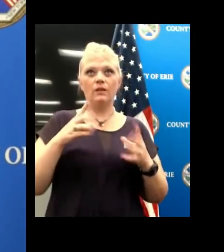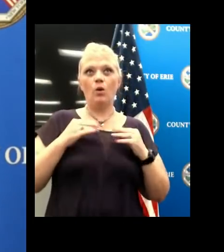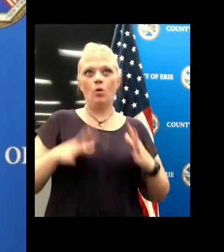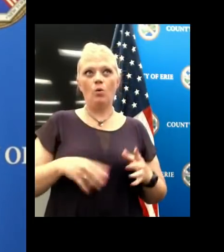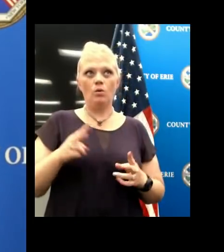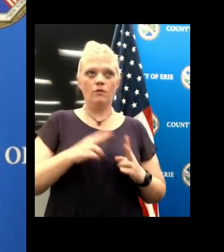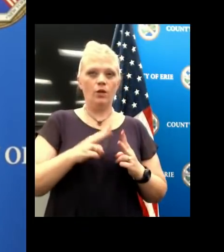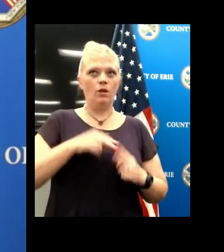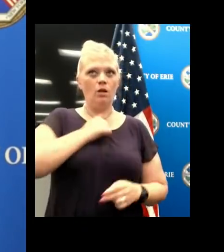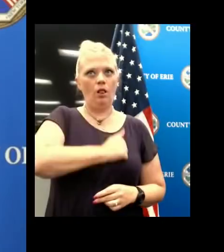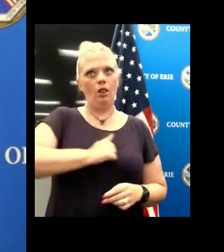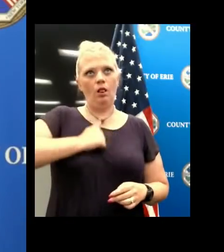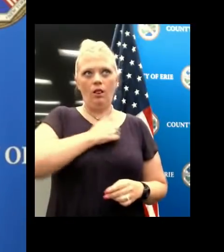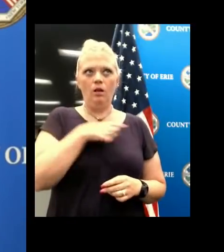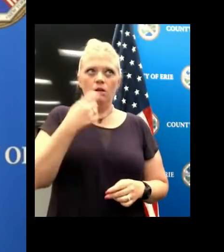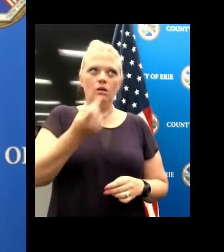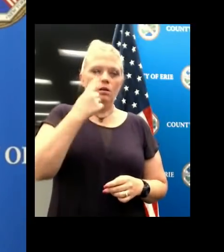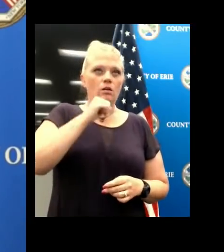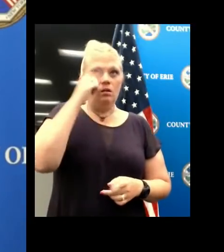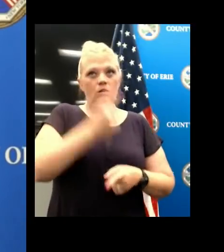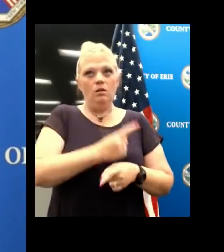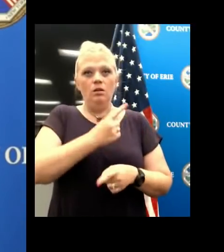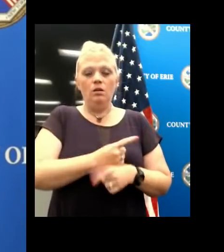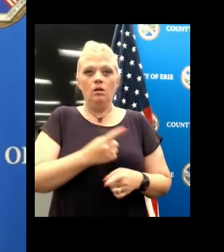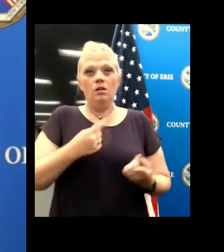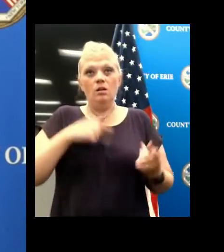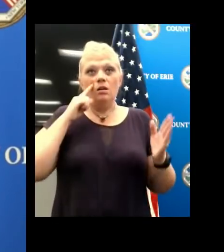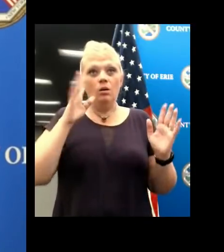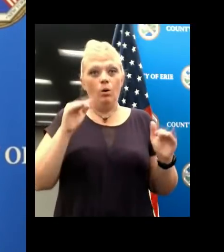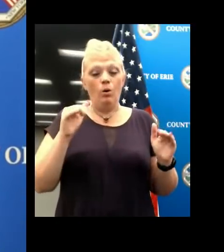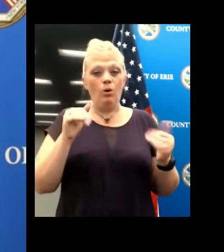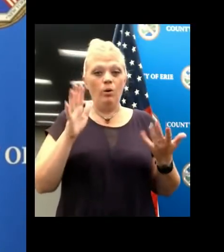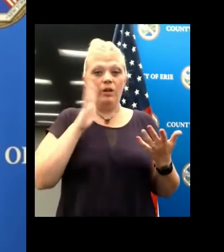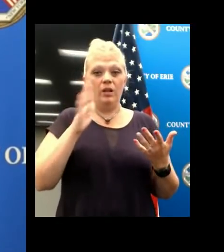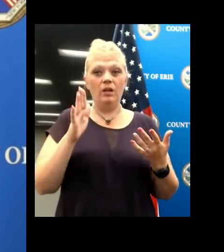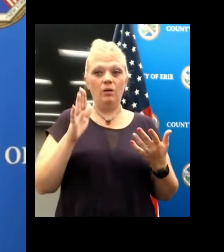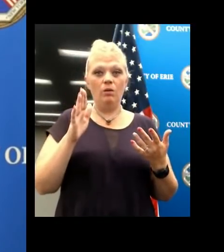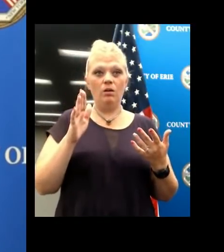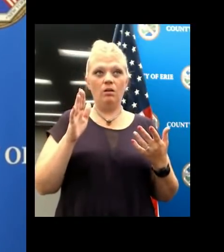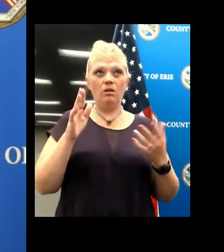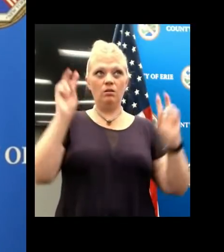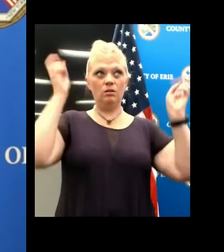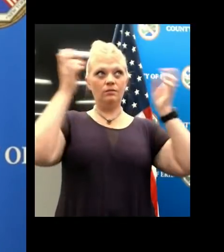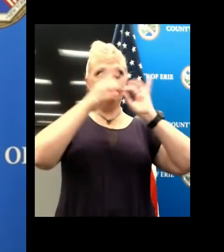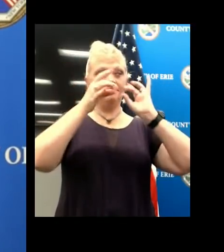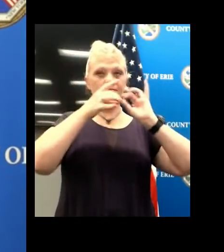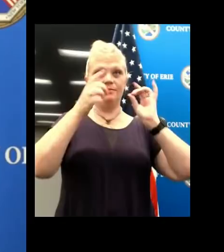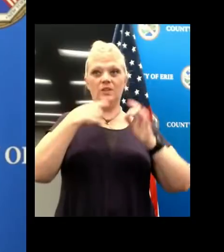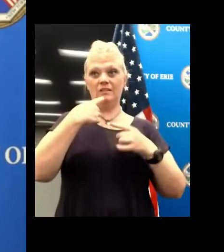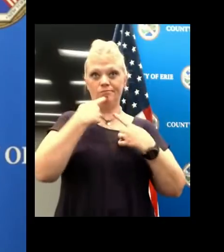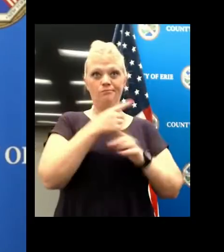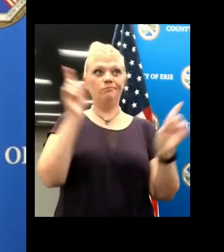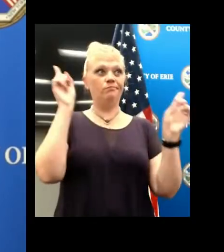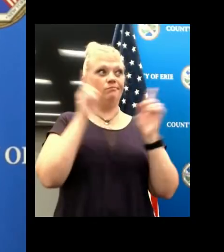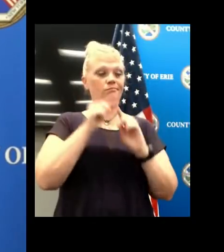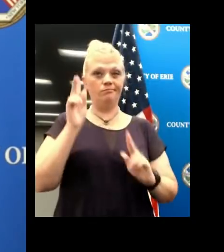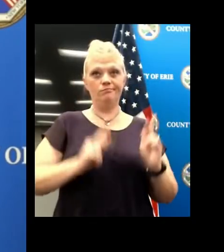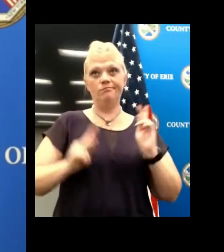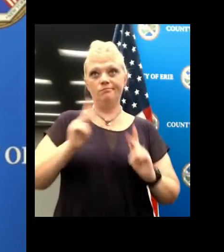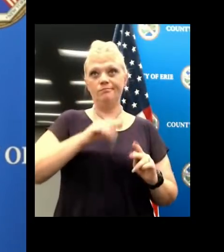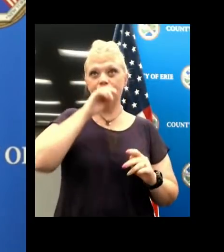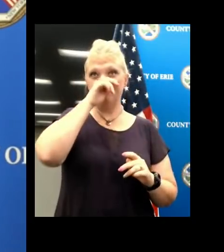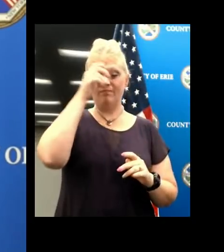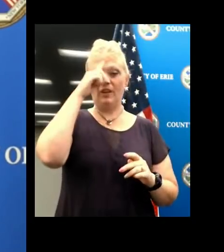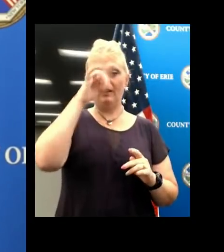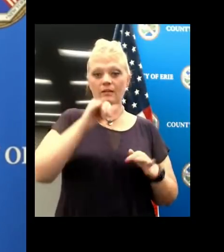and understands that this was inappropriate. Hopefully he'll be issuing a statement noting that to the public. I think it's important that he